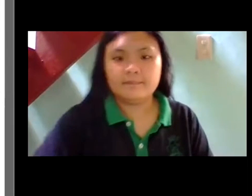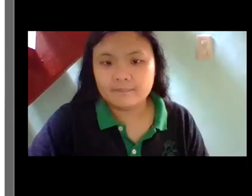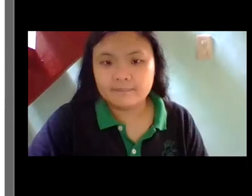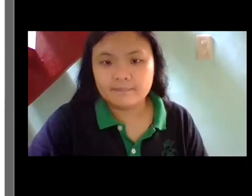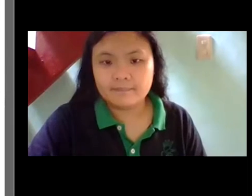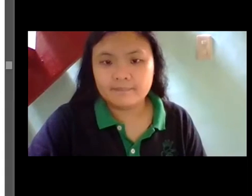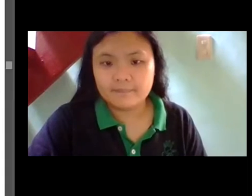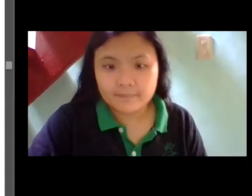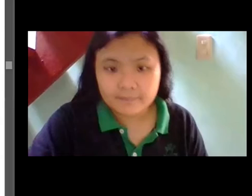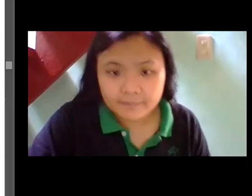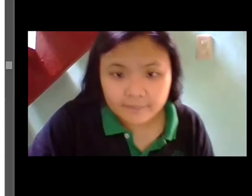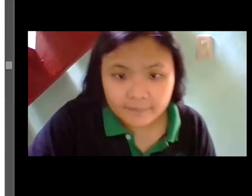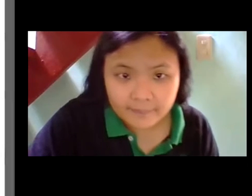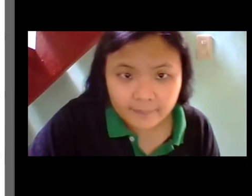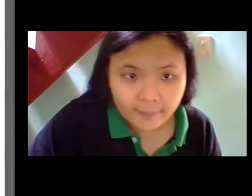yes, sir. Yes.